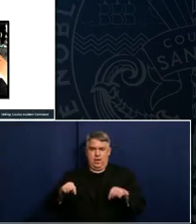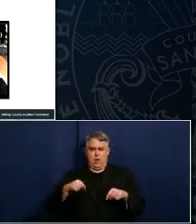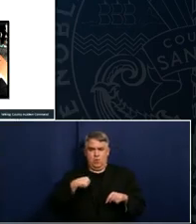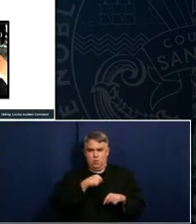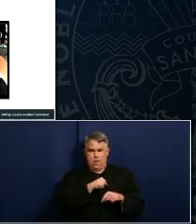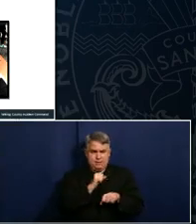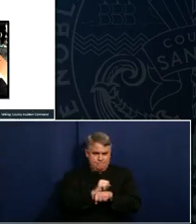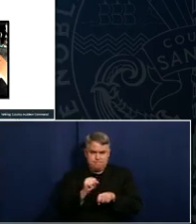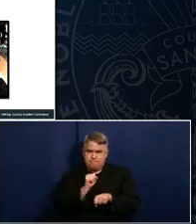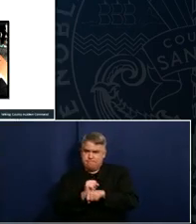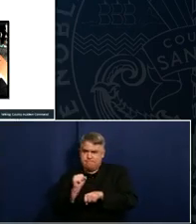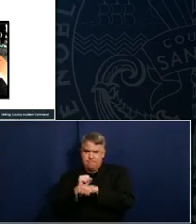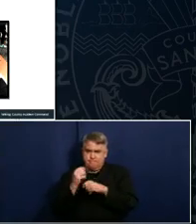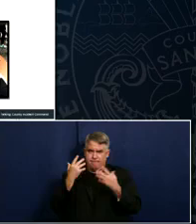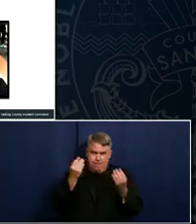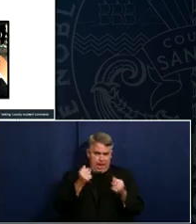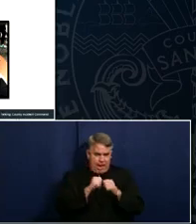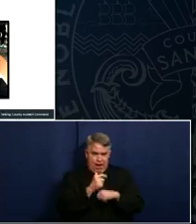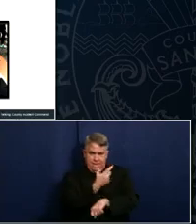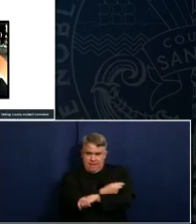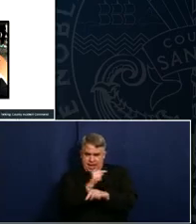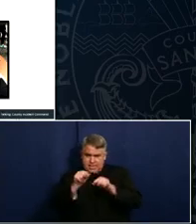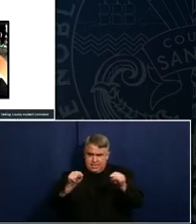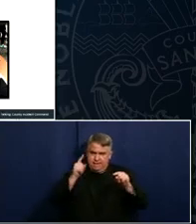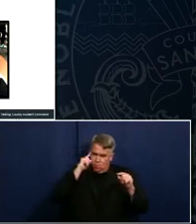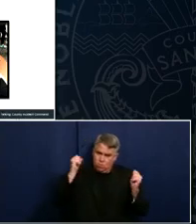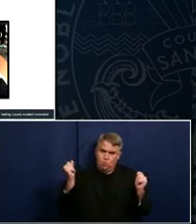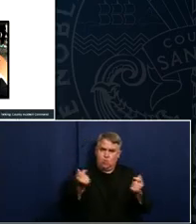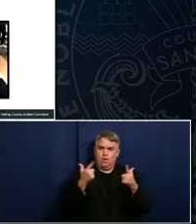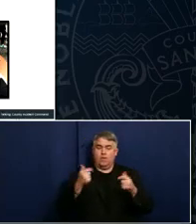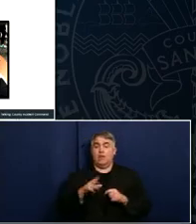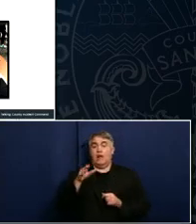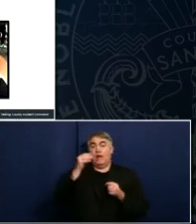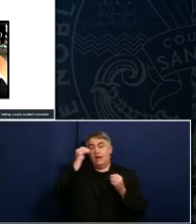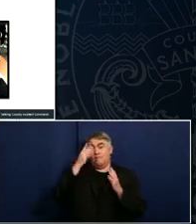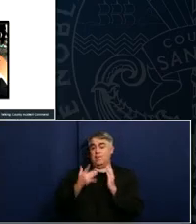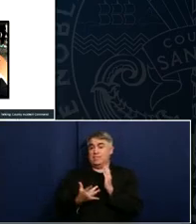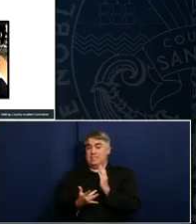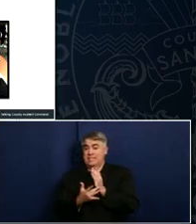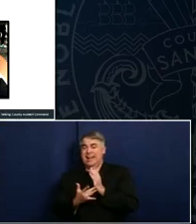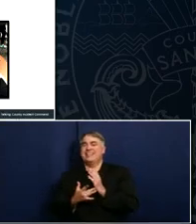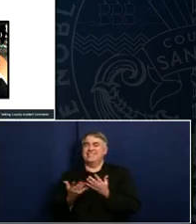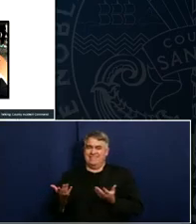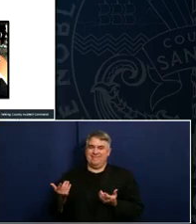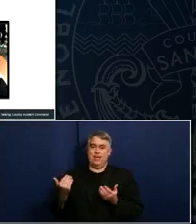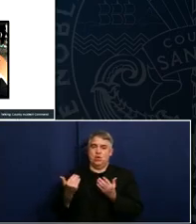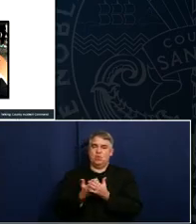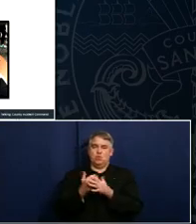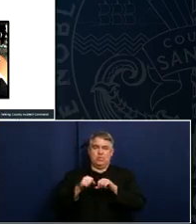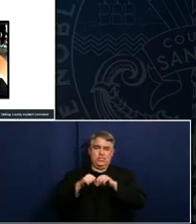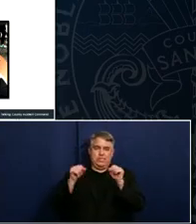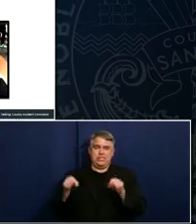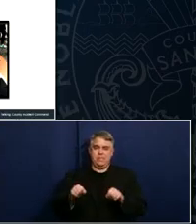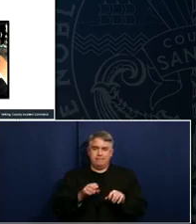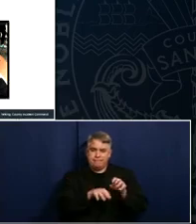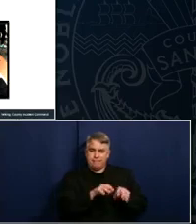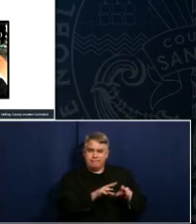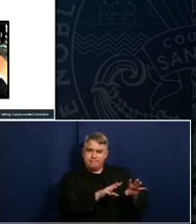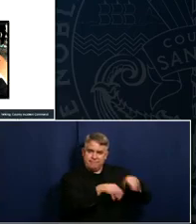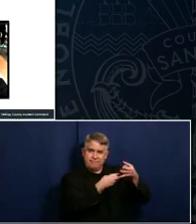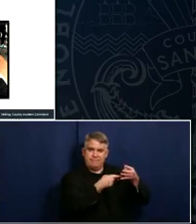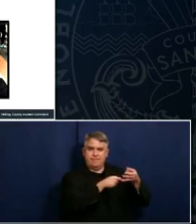community. Information technology and data is another one. Working with the new system of the state called My Turn, and knowing that